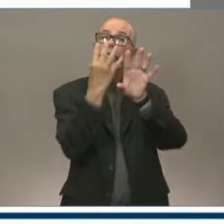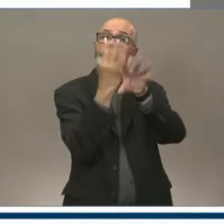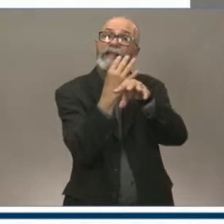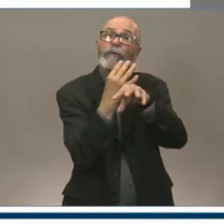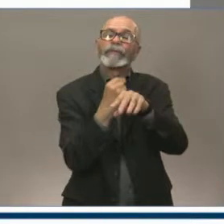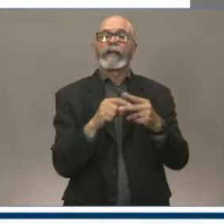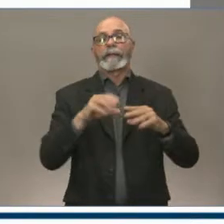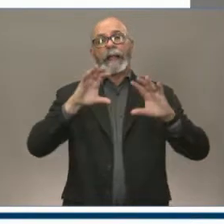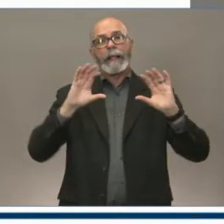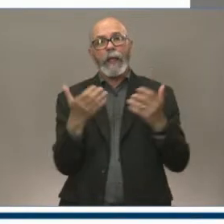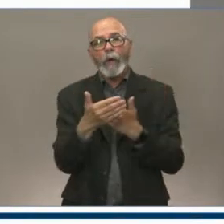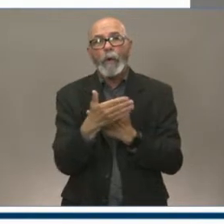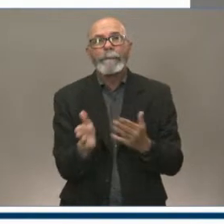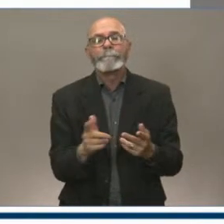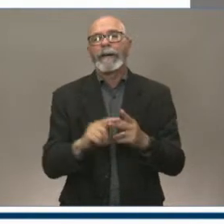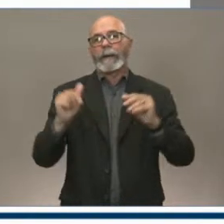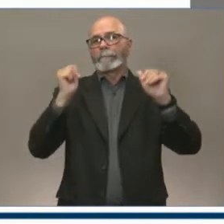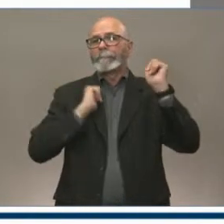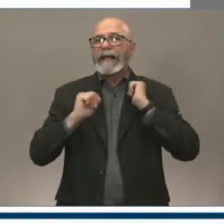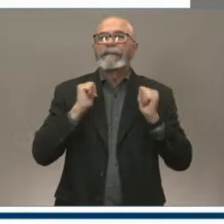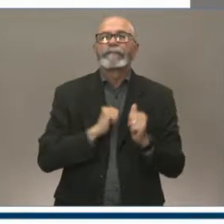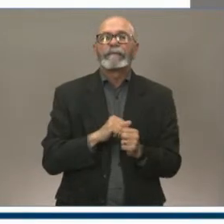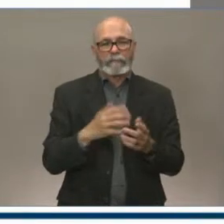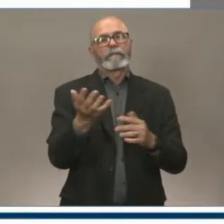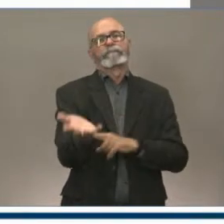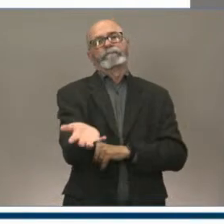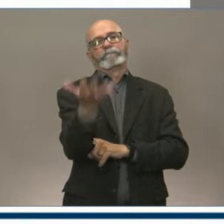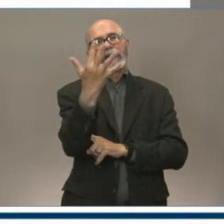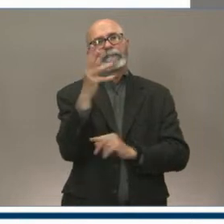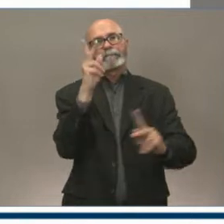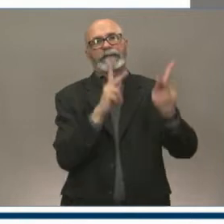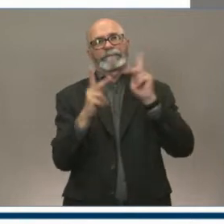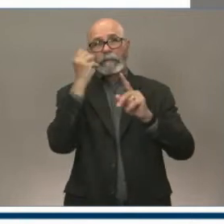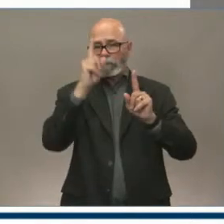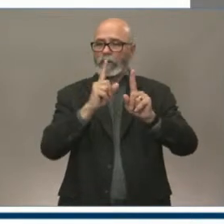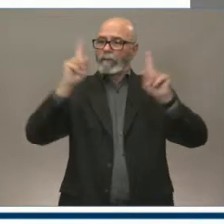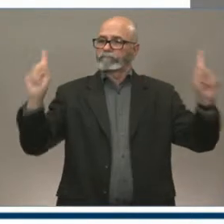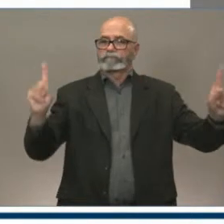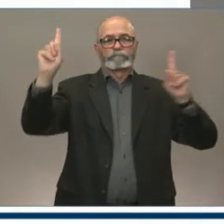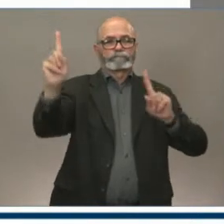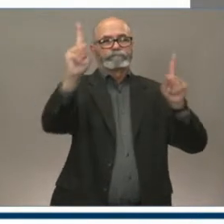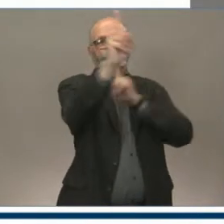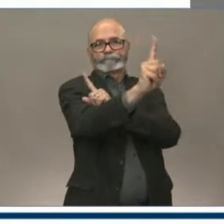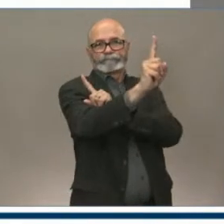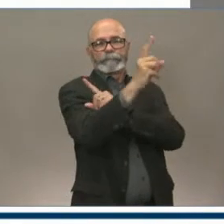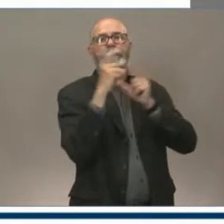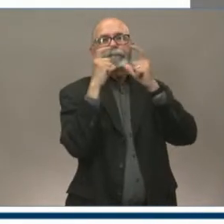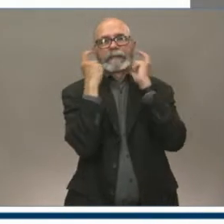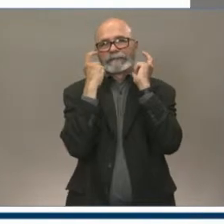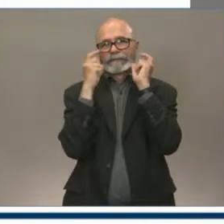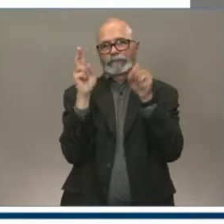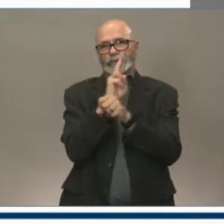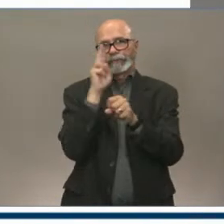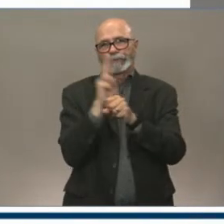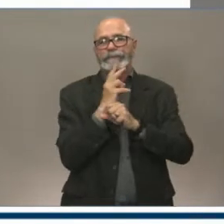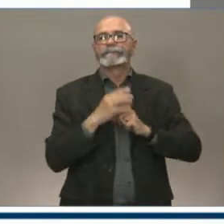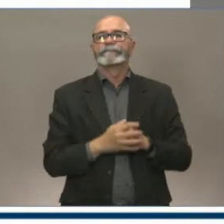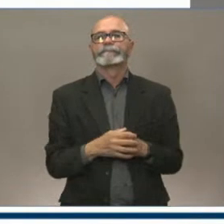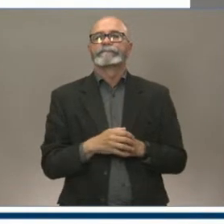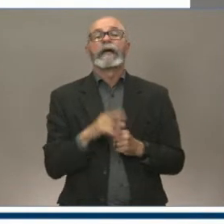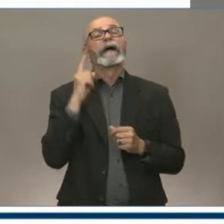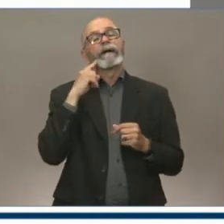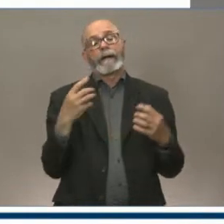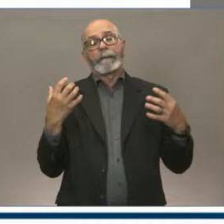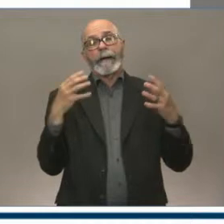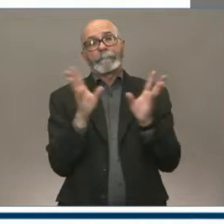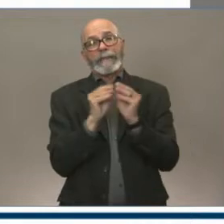maximum of 5 people present. And again, distancing and masking would apply. Meetings for mental health and addiction